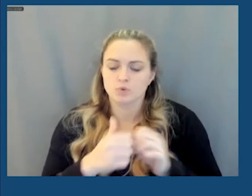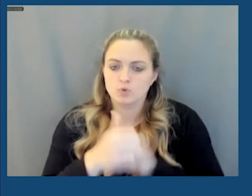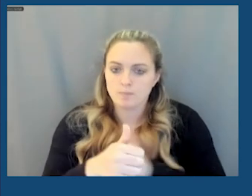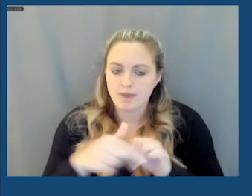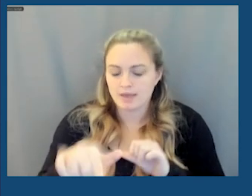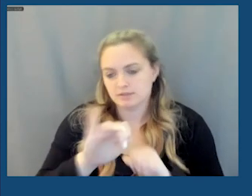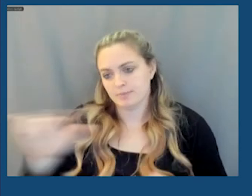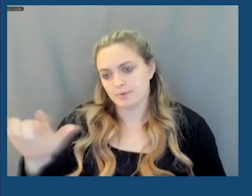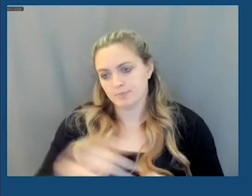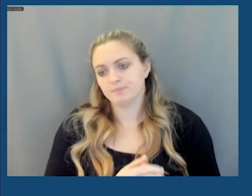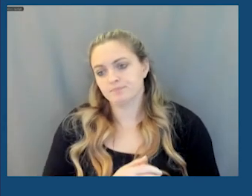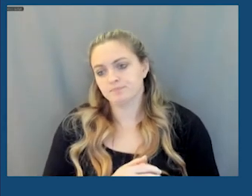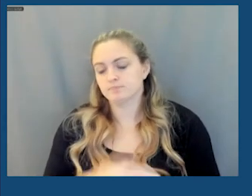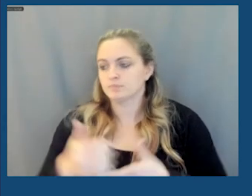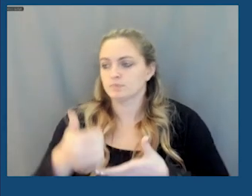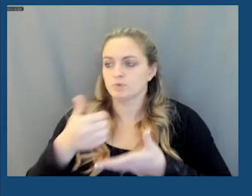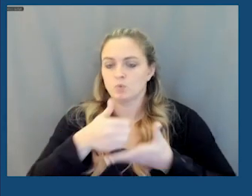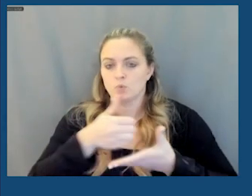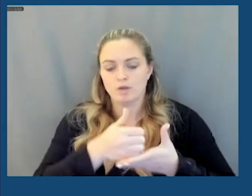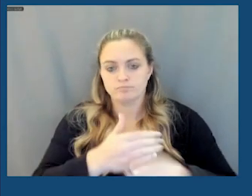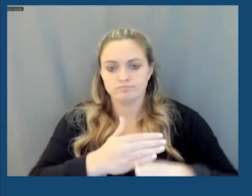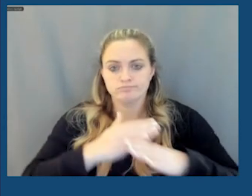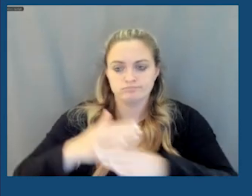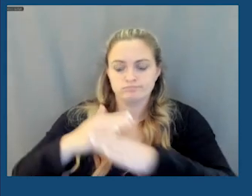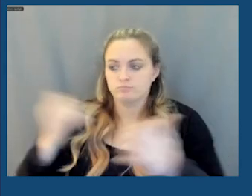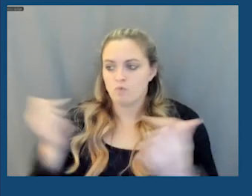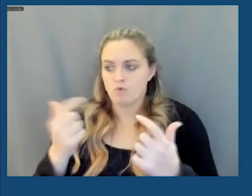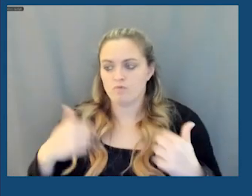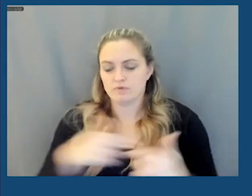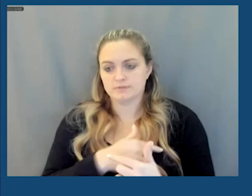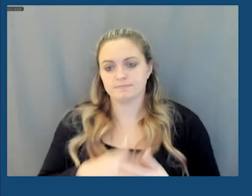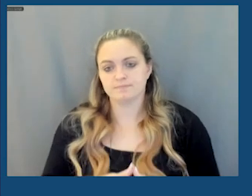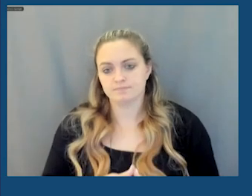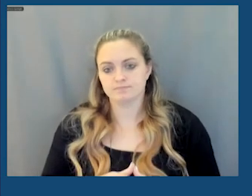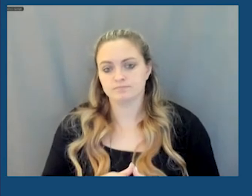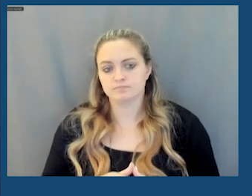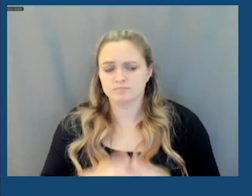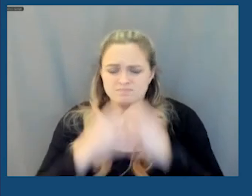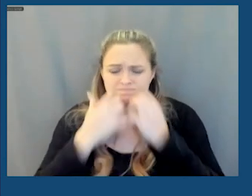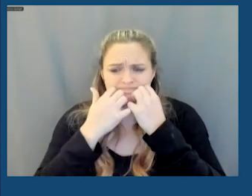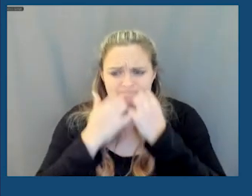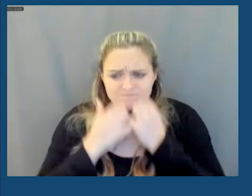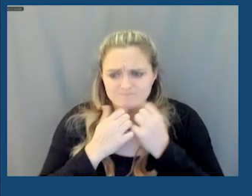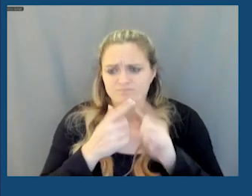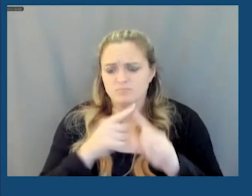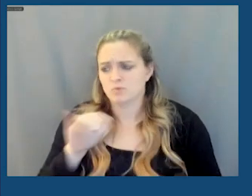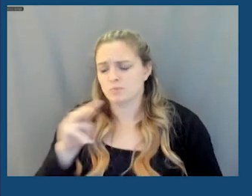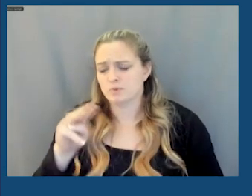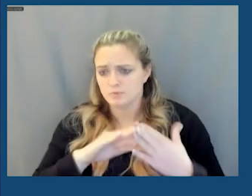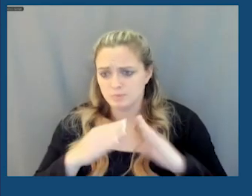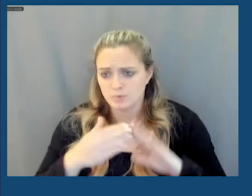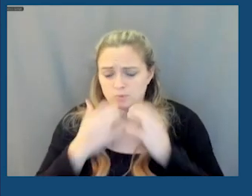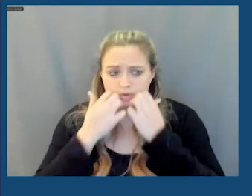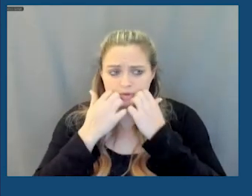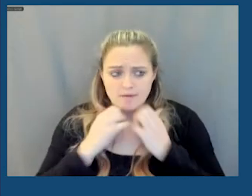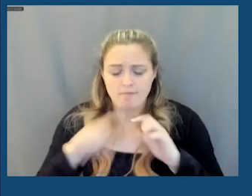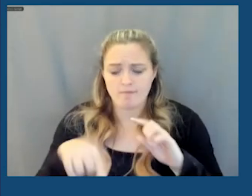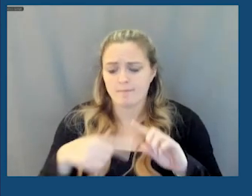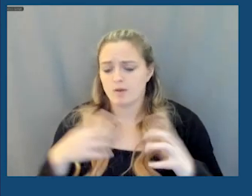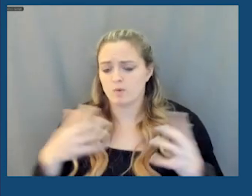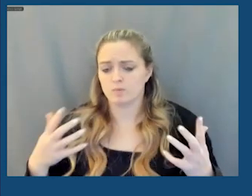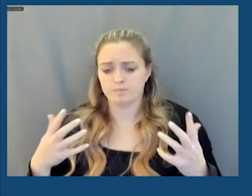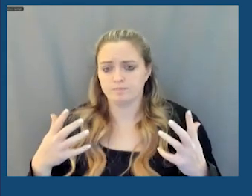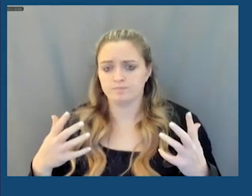bill and to help protect all of us. We care about the Muslim community, we care about the